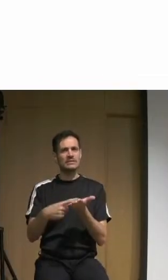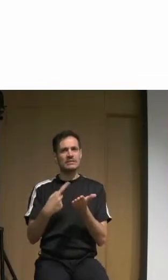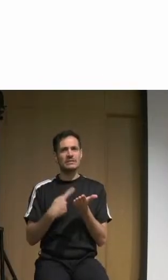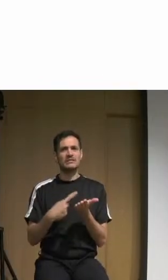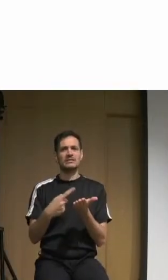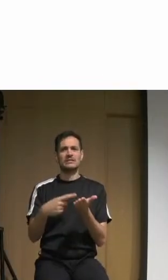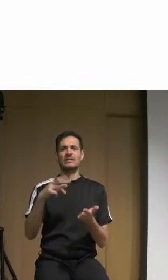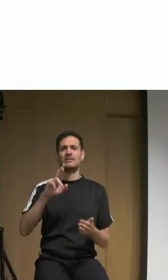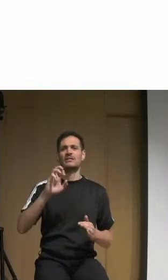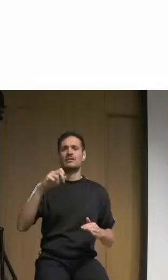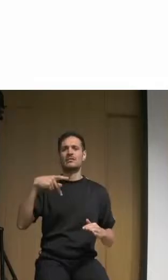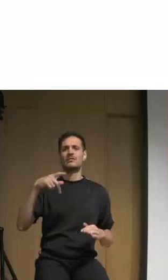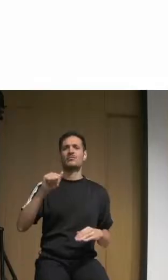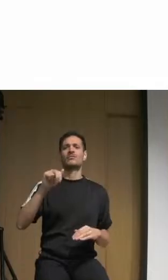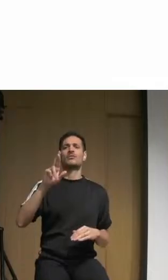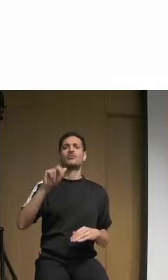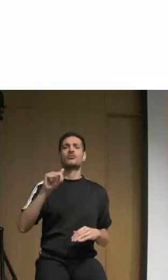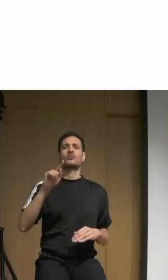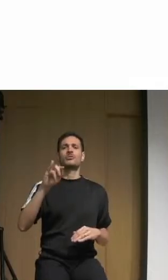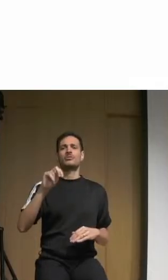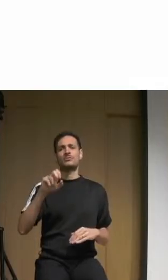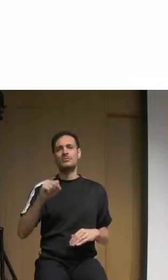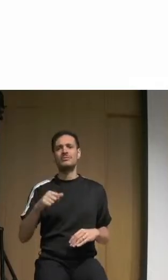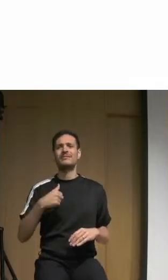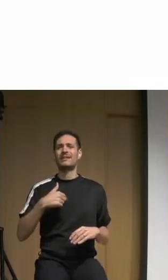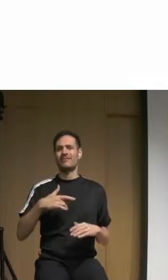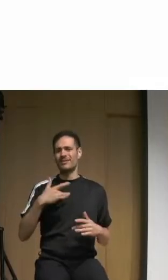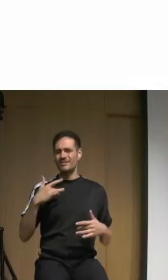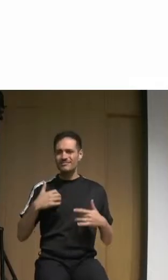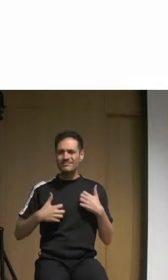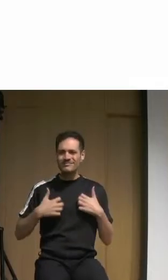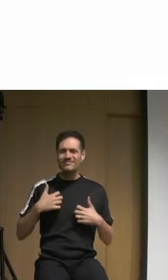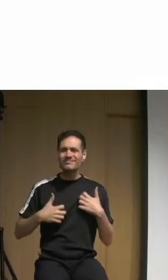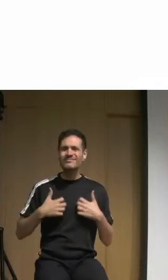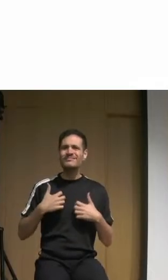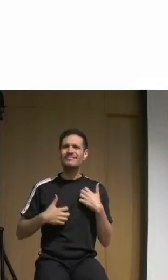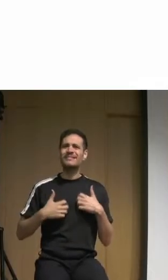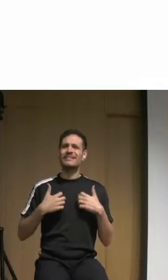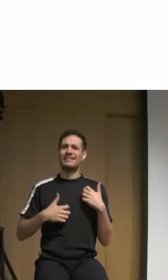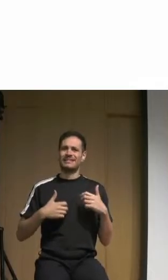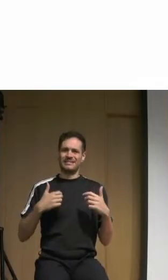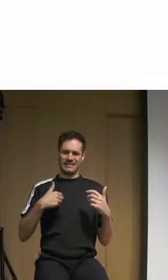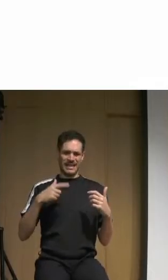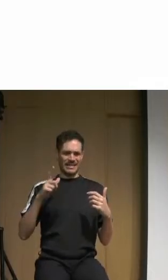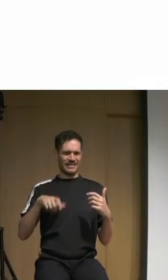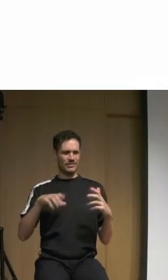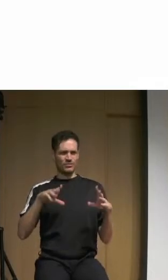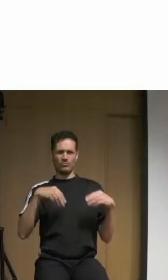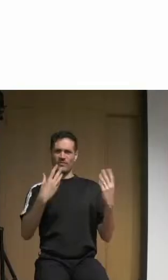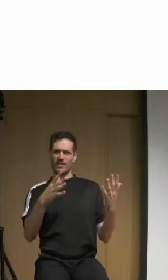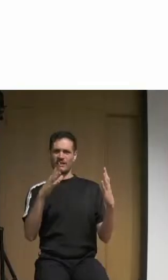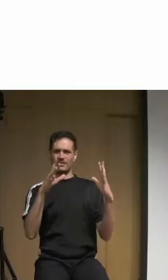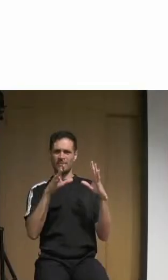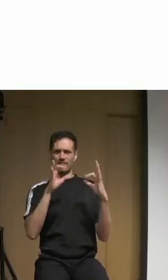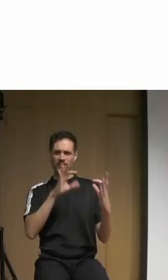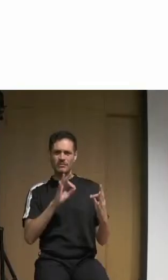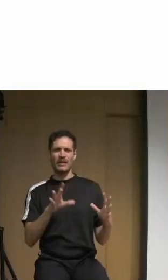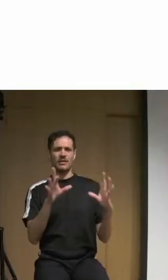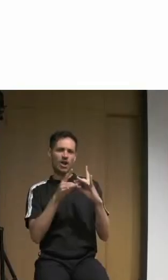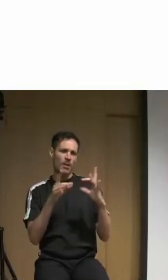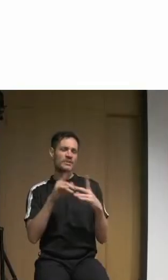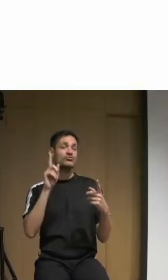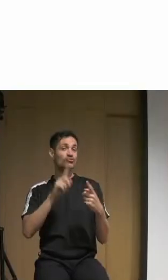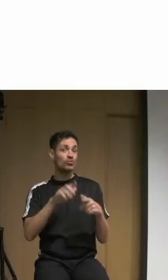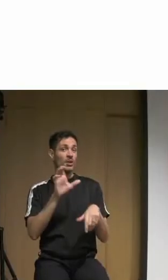have some angst right now that I'm giving comments back to a consultant that had to have heard and taken